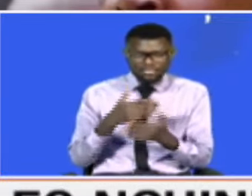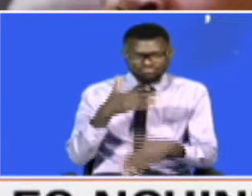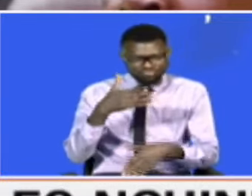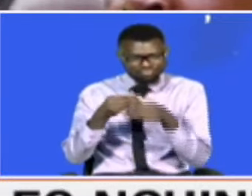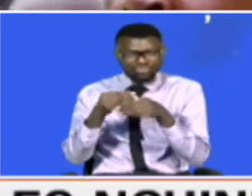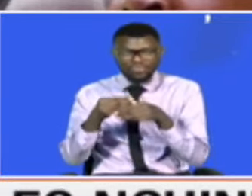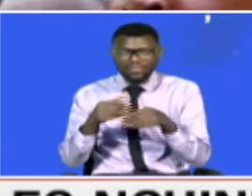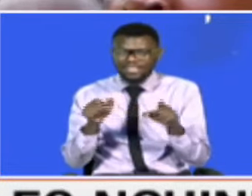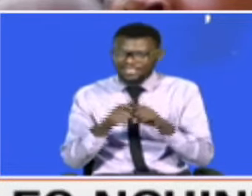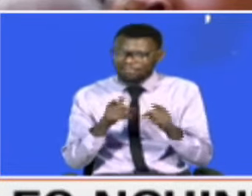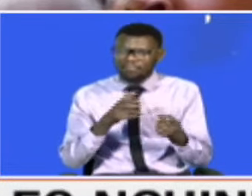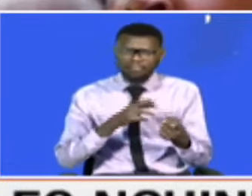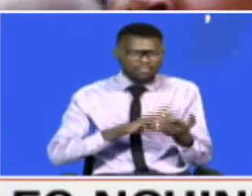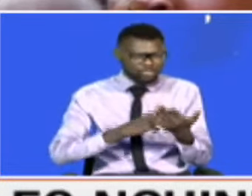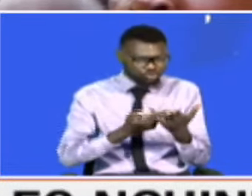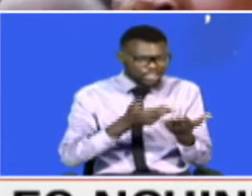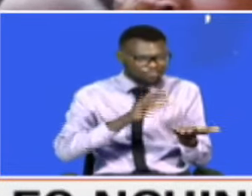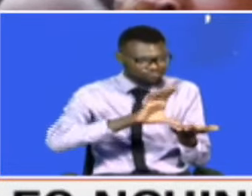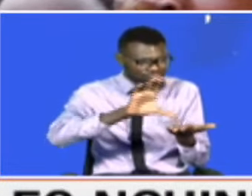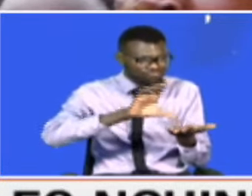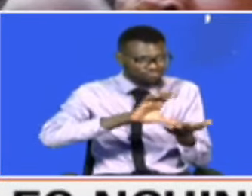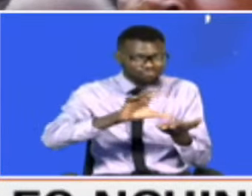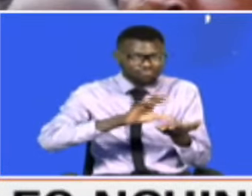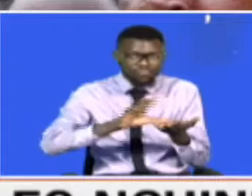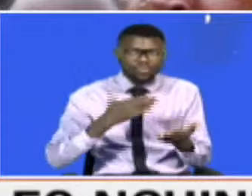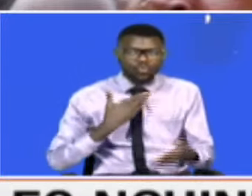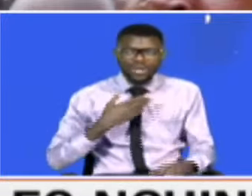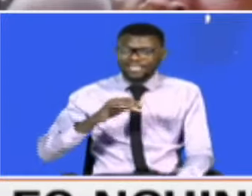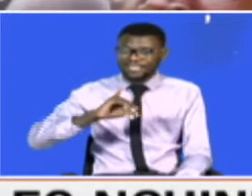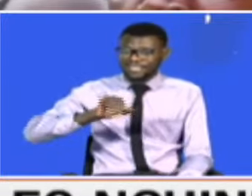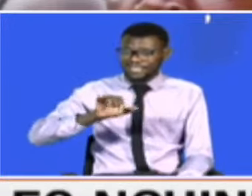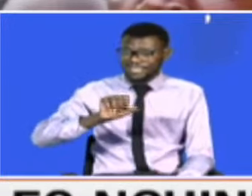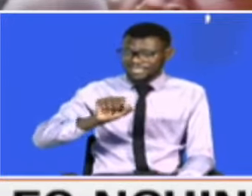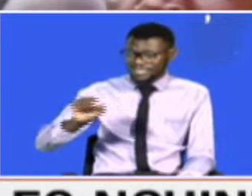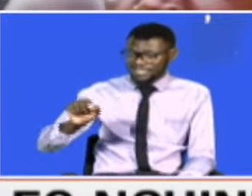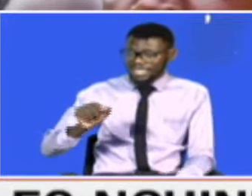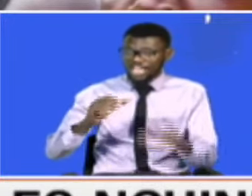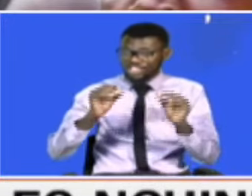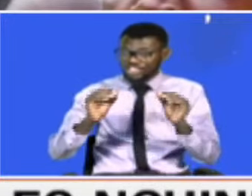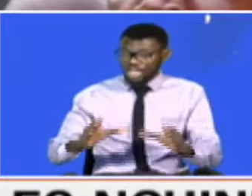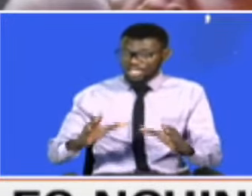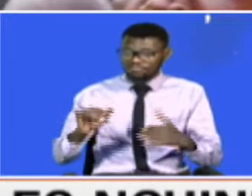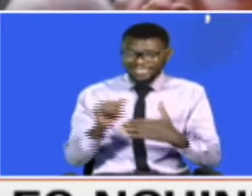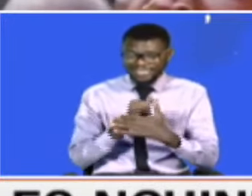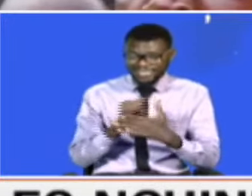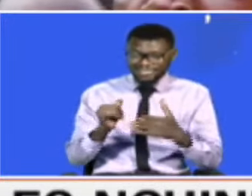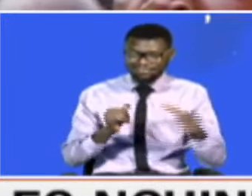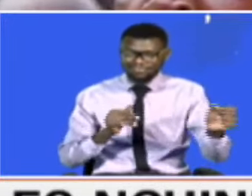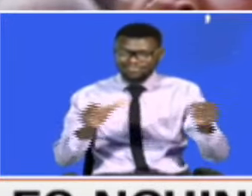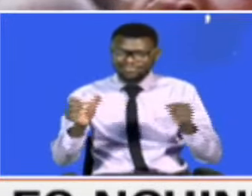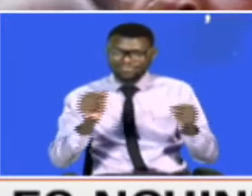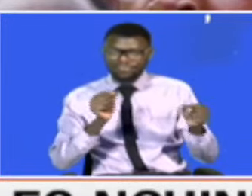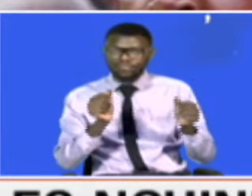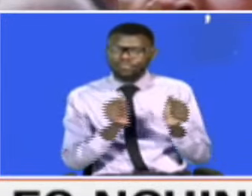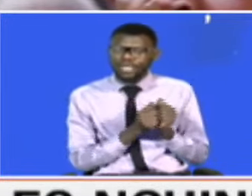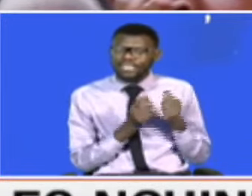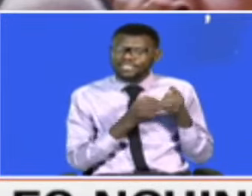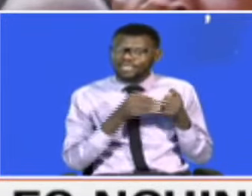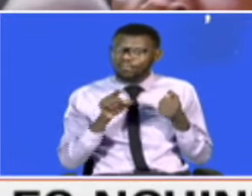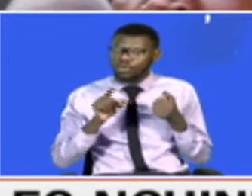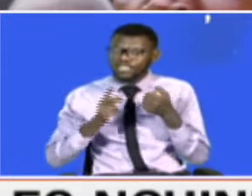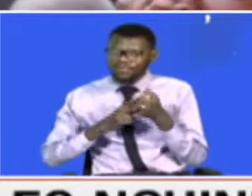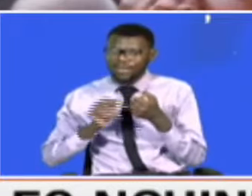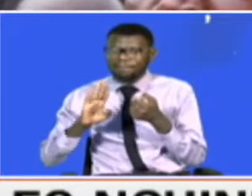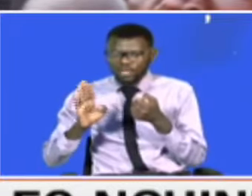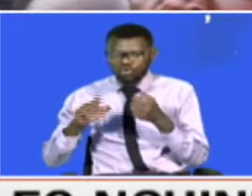invested resources for the confirmation of JSS interns. We have sustained the 18.7 billion that was there in the